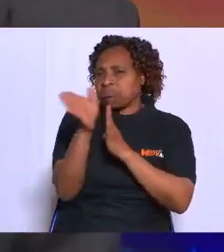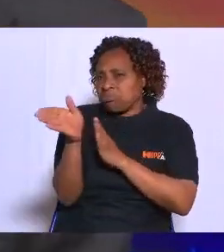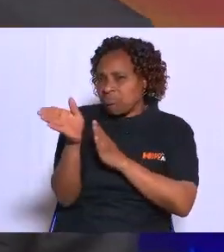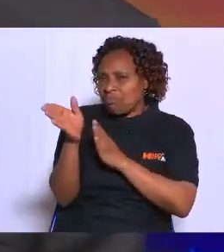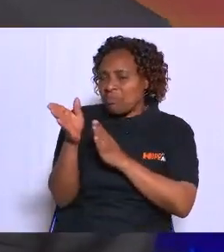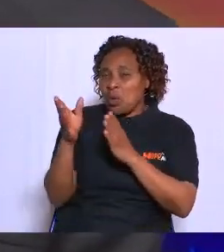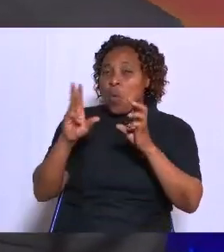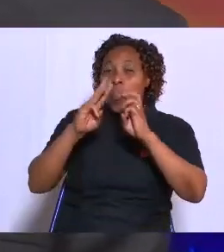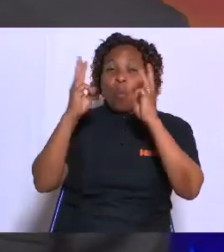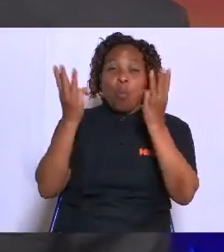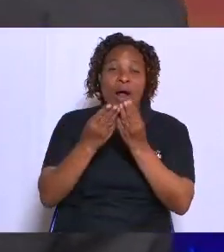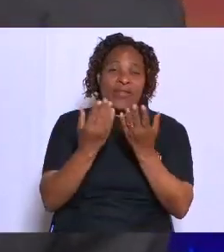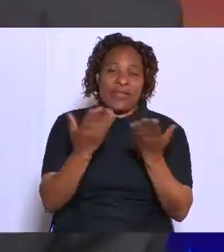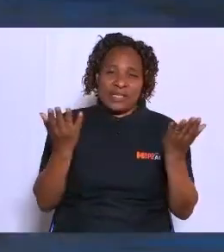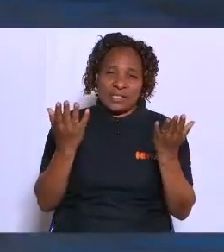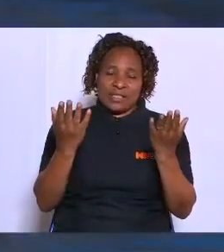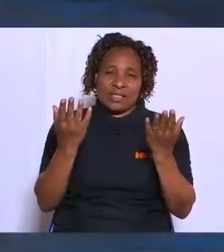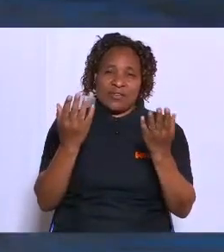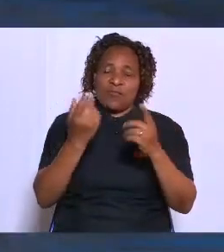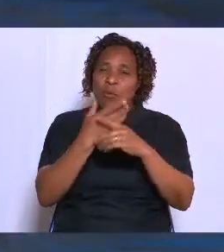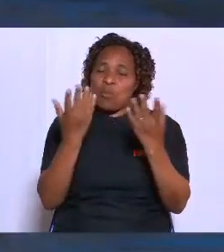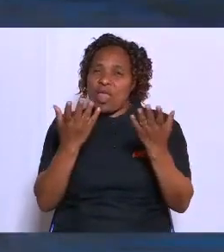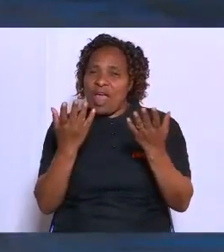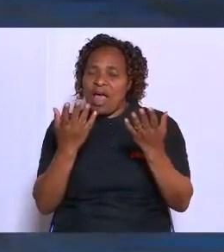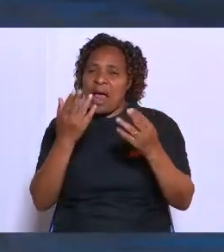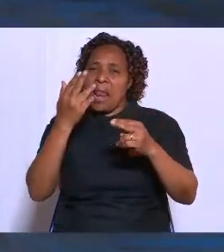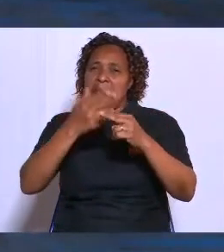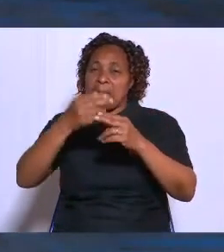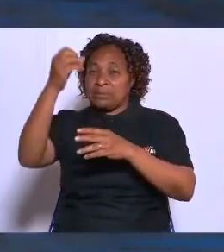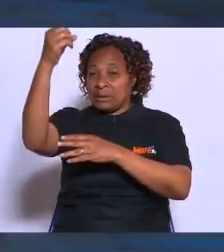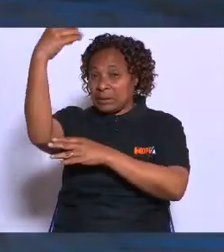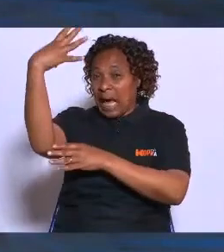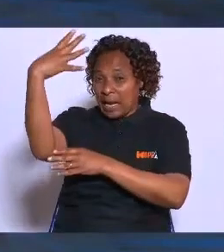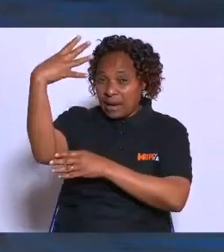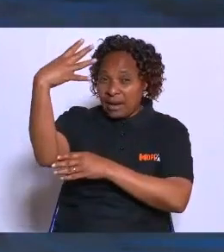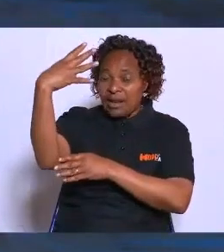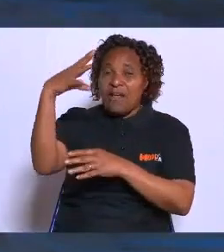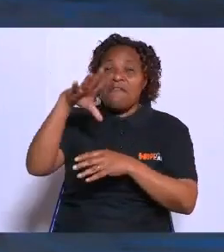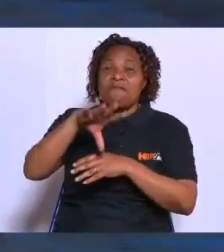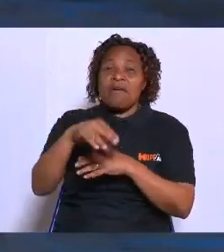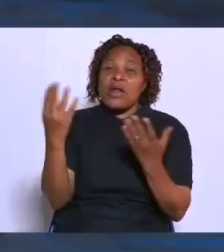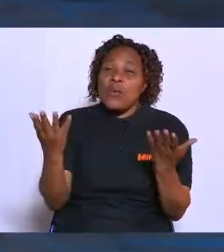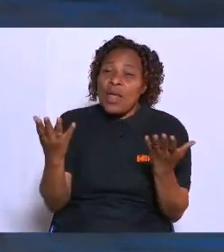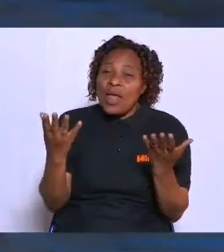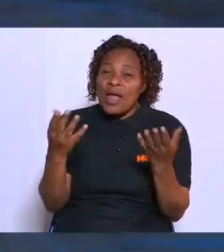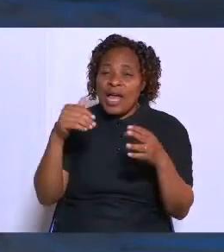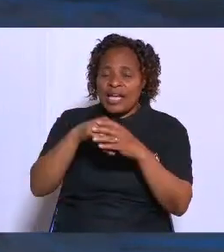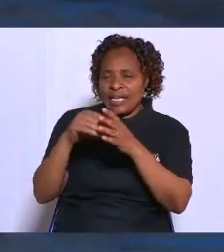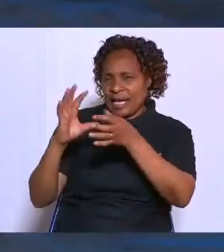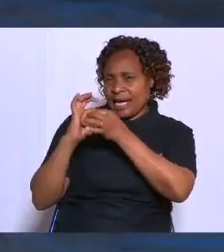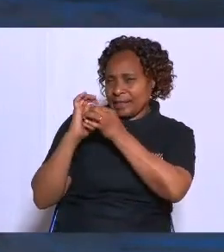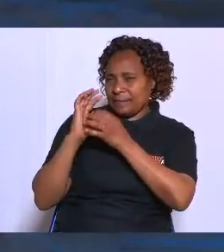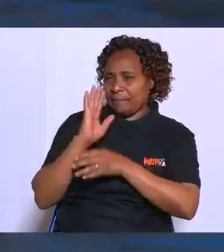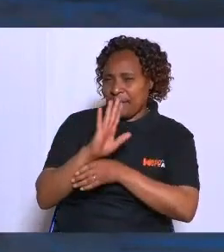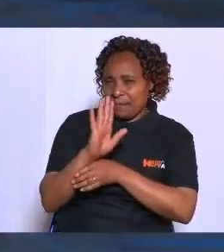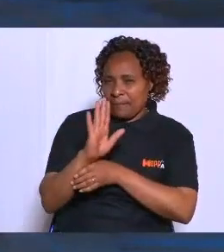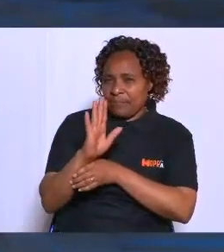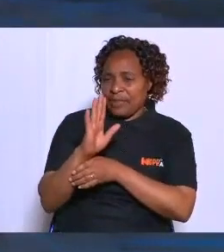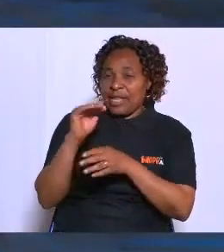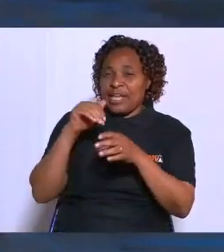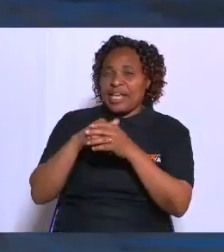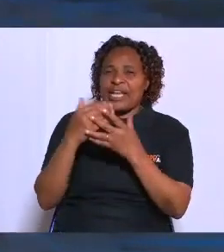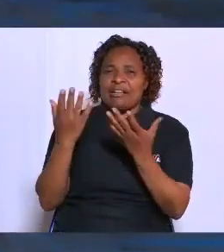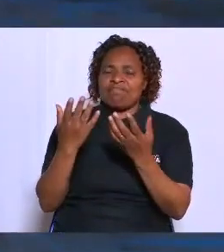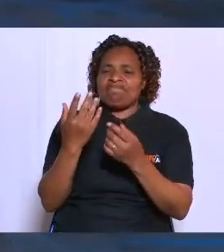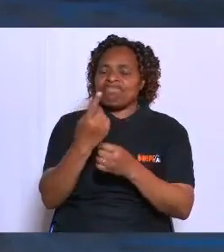luminous body in the heavens namely the sun we find that in cultures down in